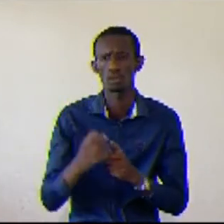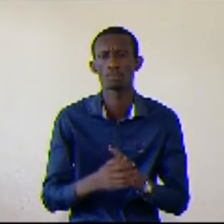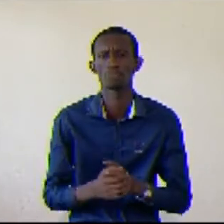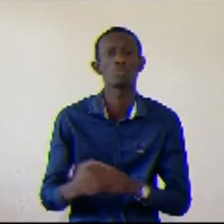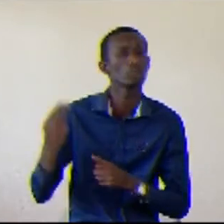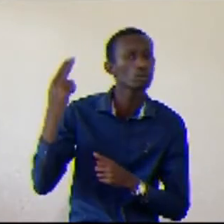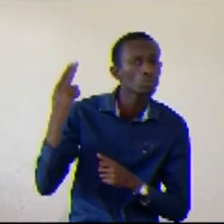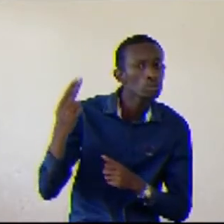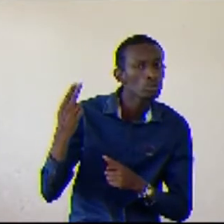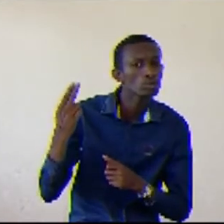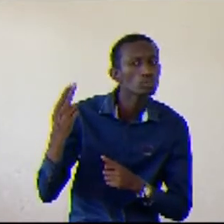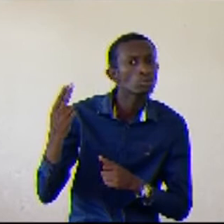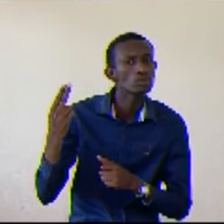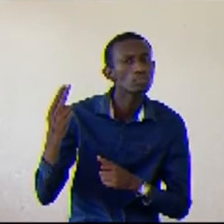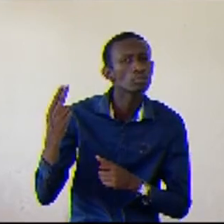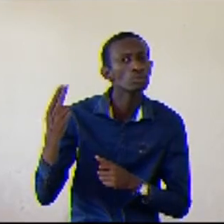21